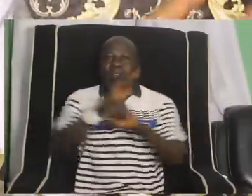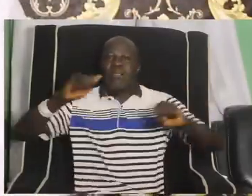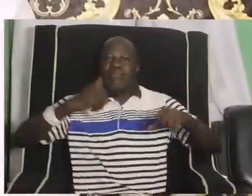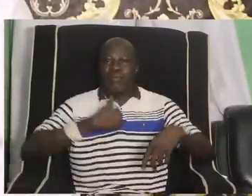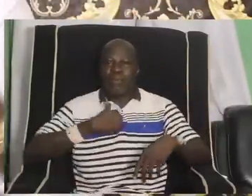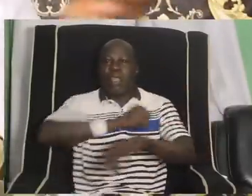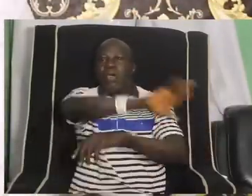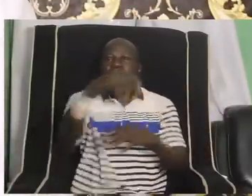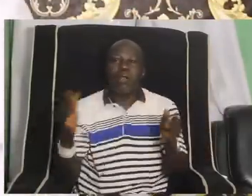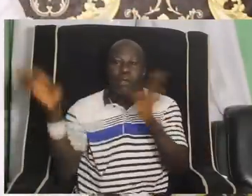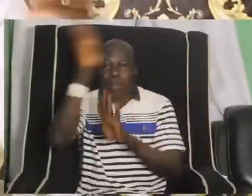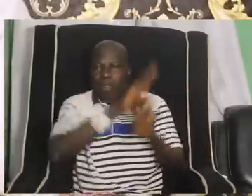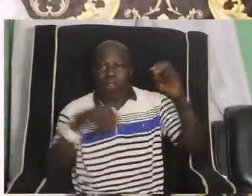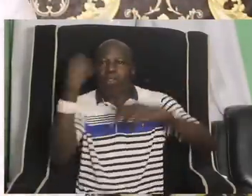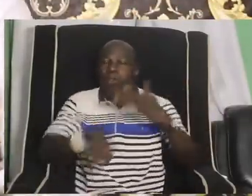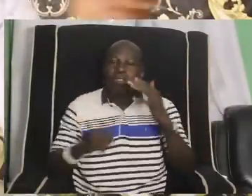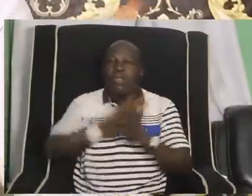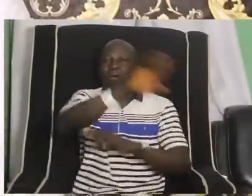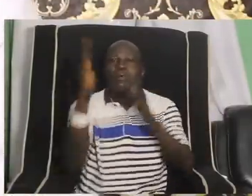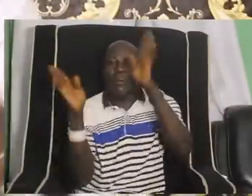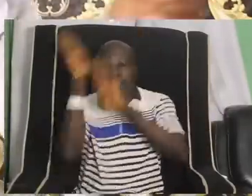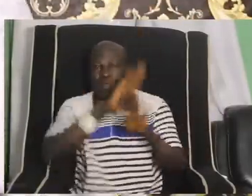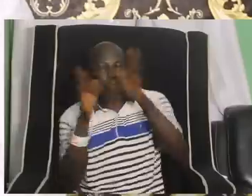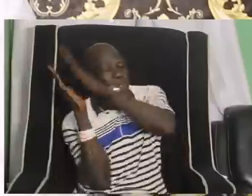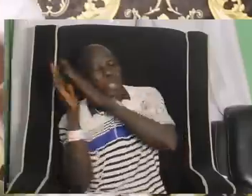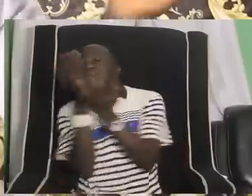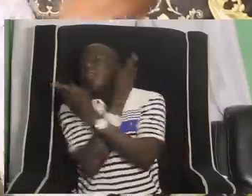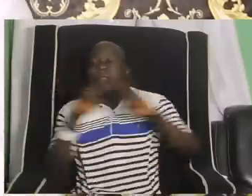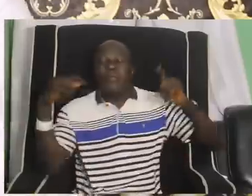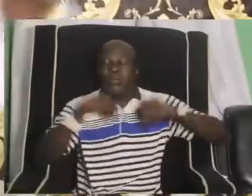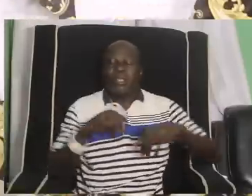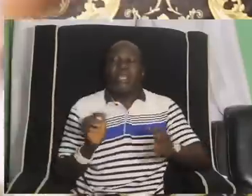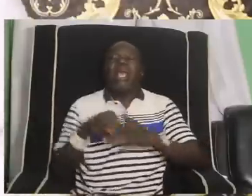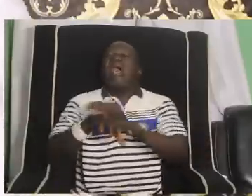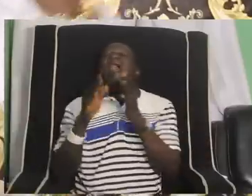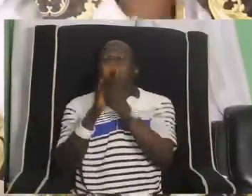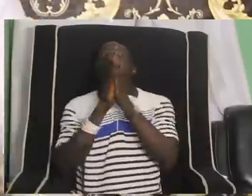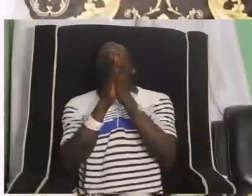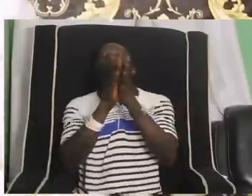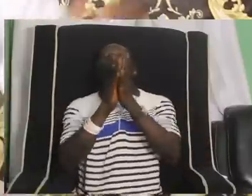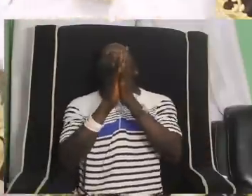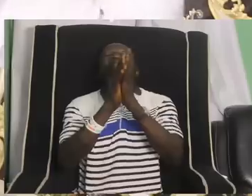Save me from curses, curses of death. Deliver me.